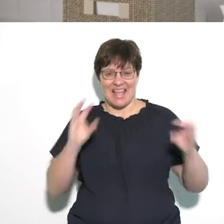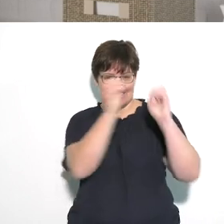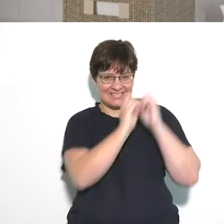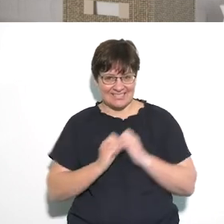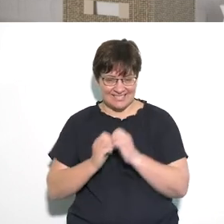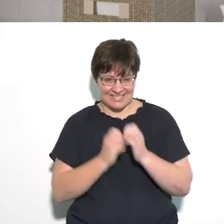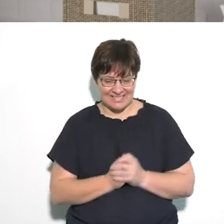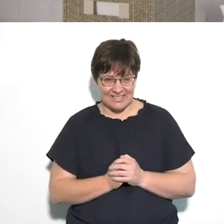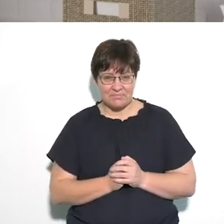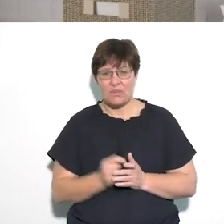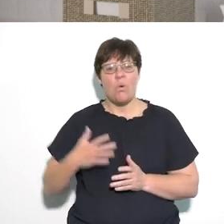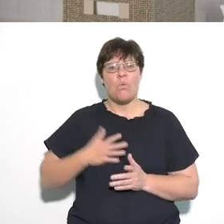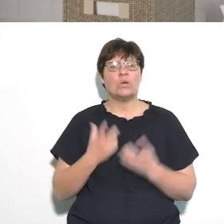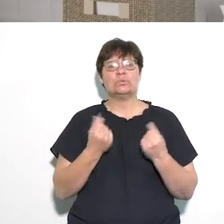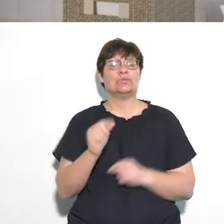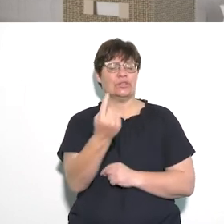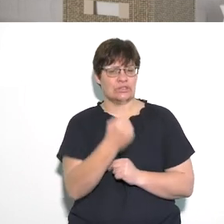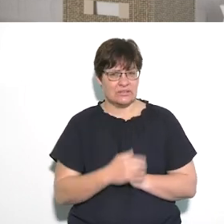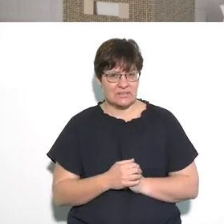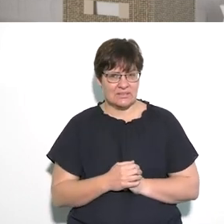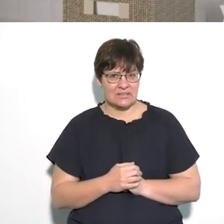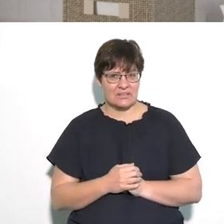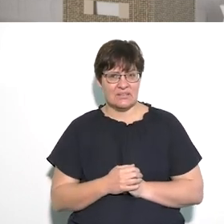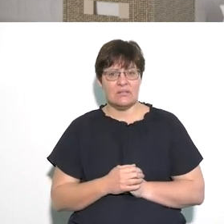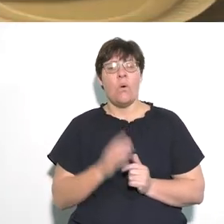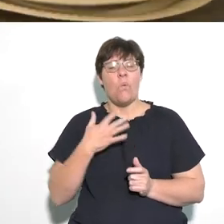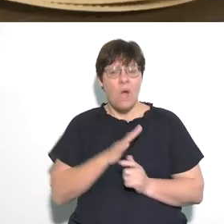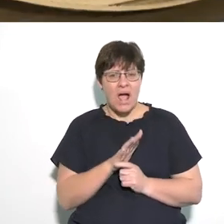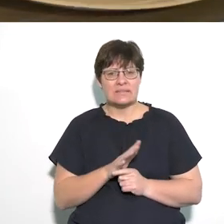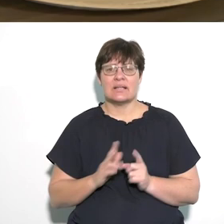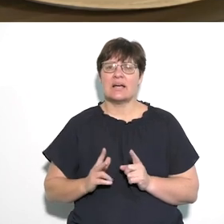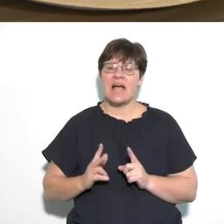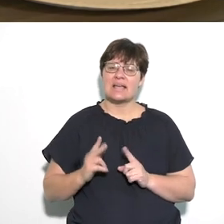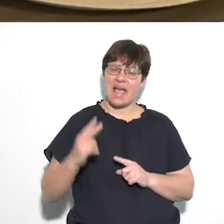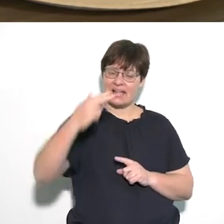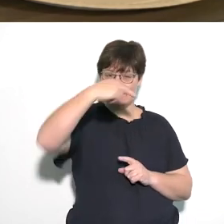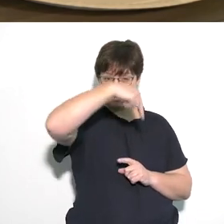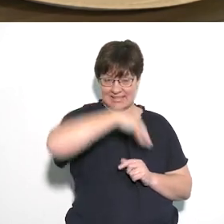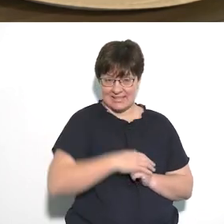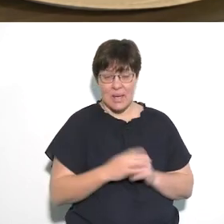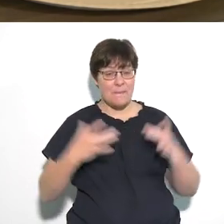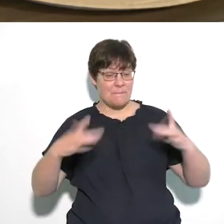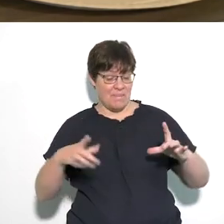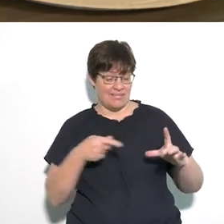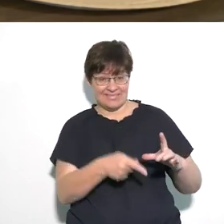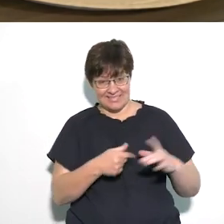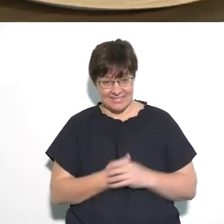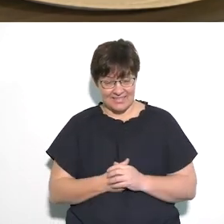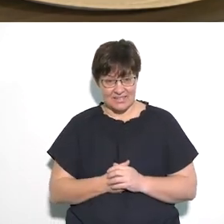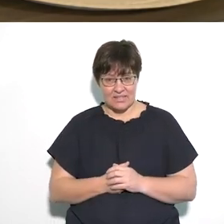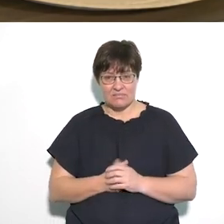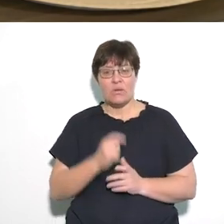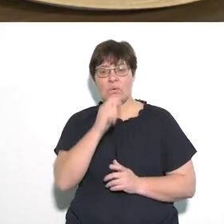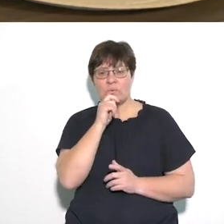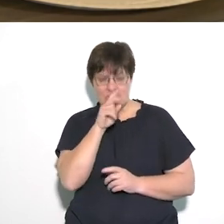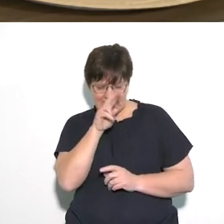begin crafting. So what you want to do first is you want to cut the paper plate. And what we'll use is